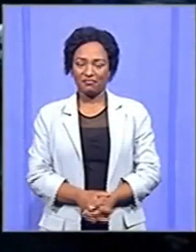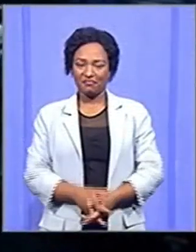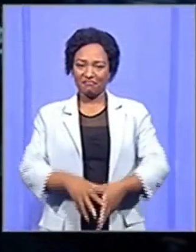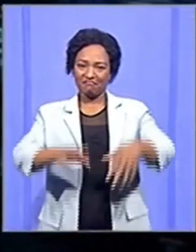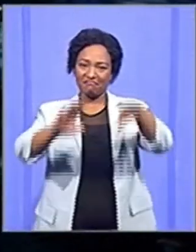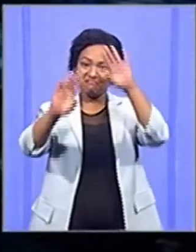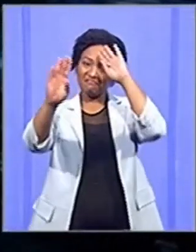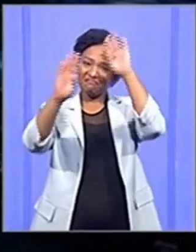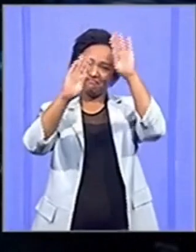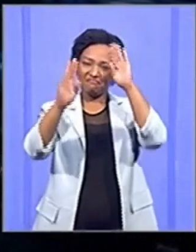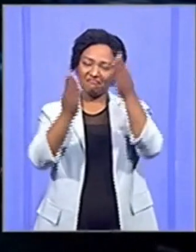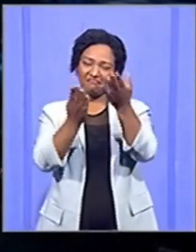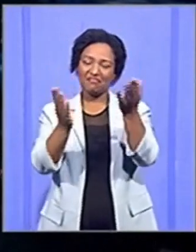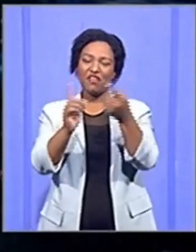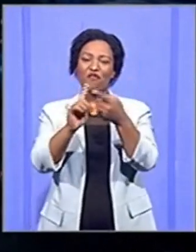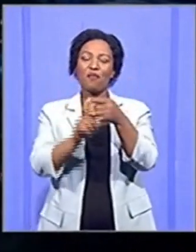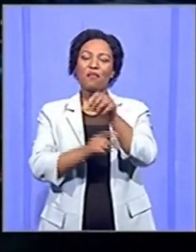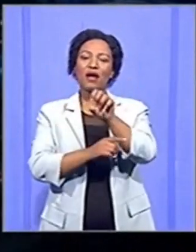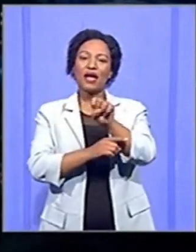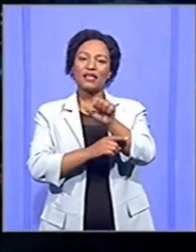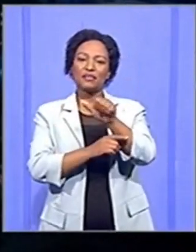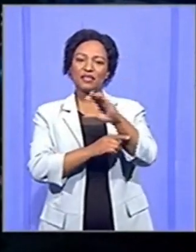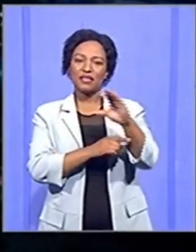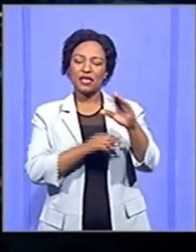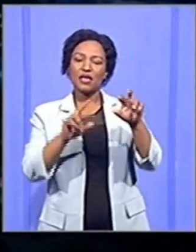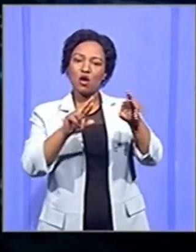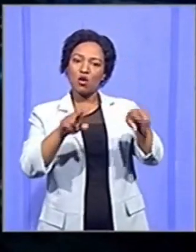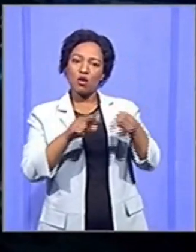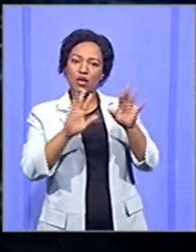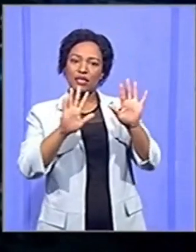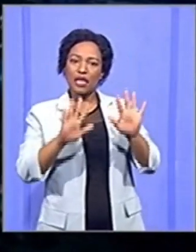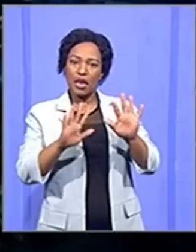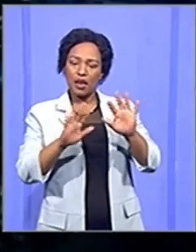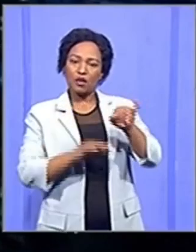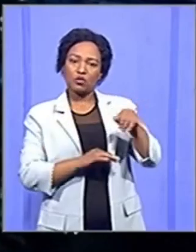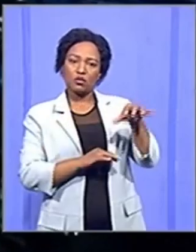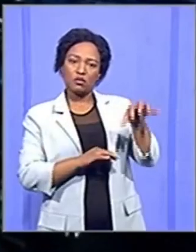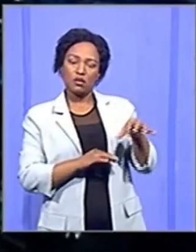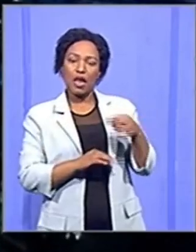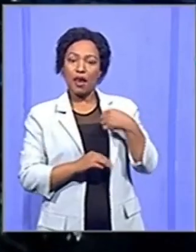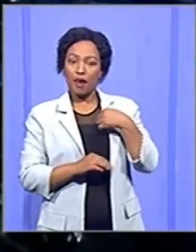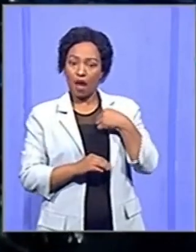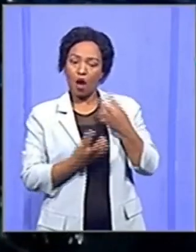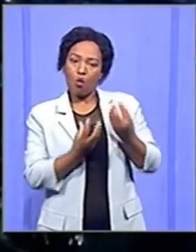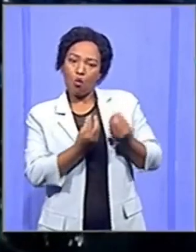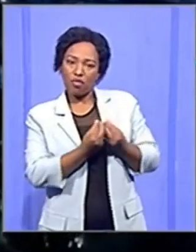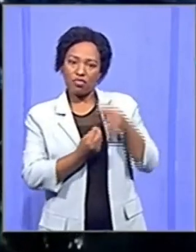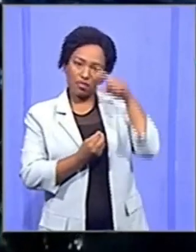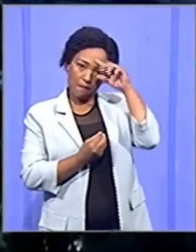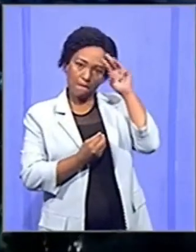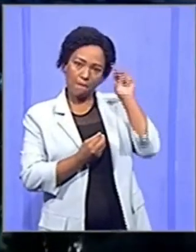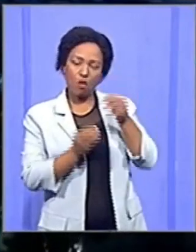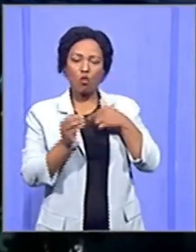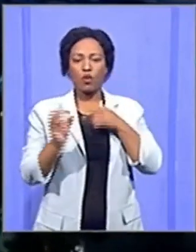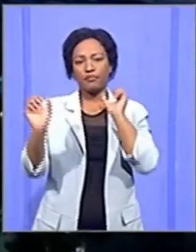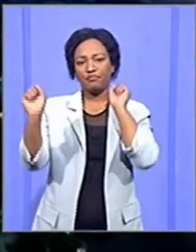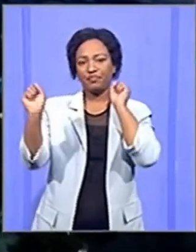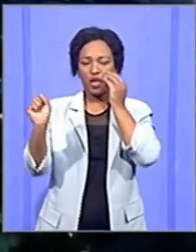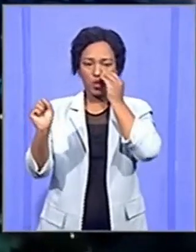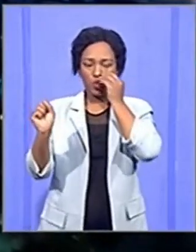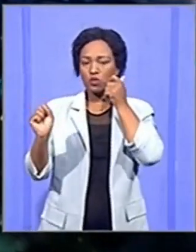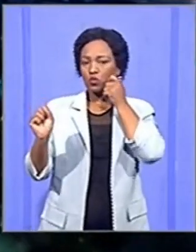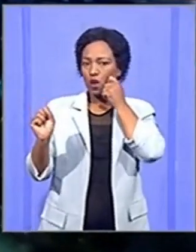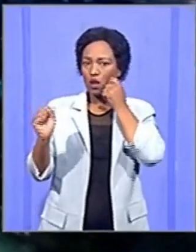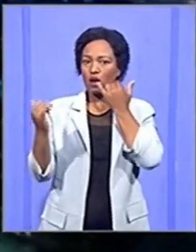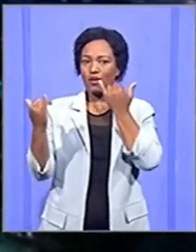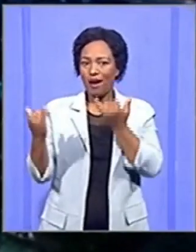Ka tlhamalalo go tswa SABC Studio 10 Auckland Park, Johannesburg, nna le Mpho Teme re go tlisetsa kgaso ya dikgang tsa Setswana. Ha